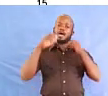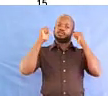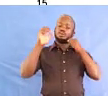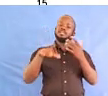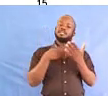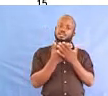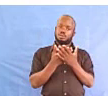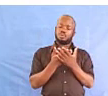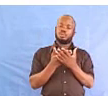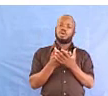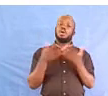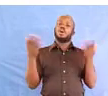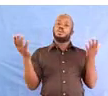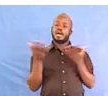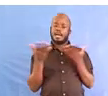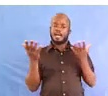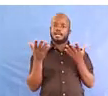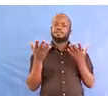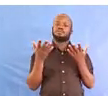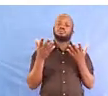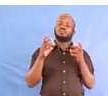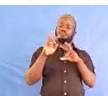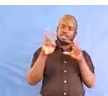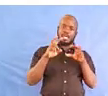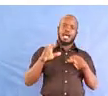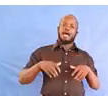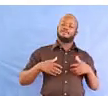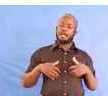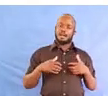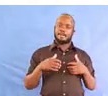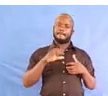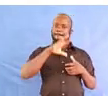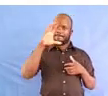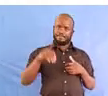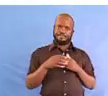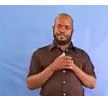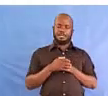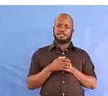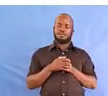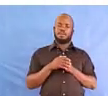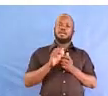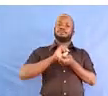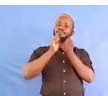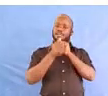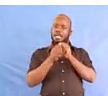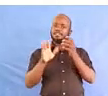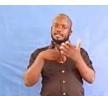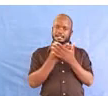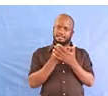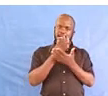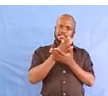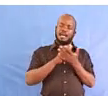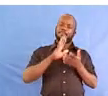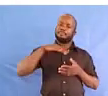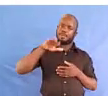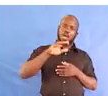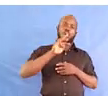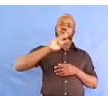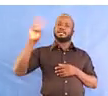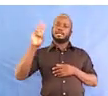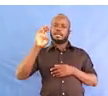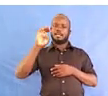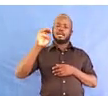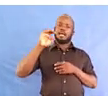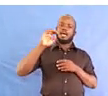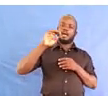areas. So we have a strong suggestion of where to look: African monkeys. In fact, evidence of viral evolution suggested a